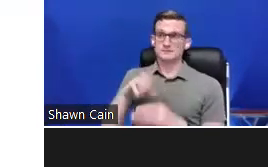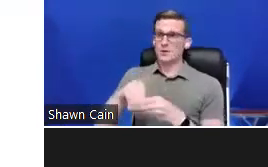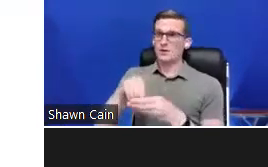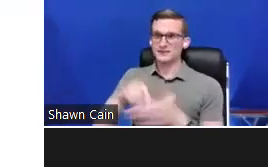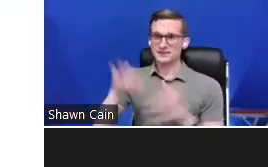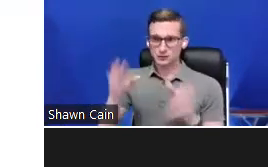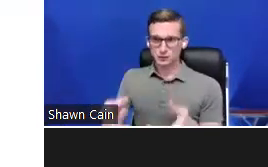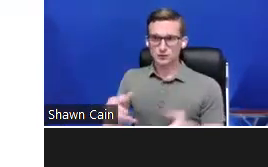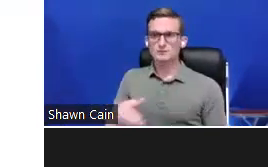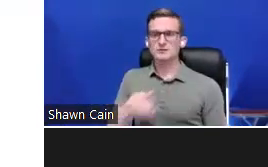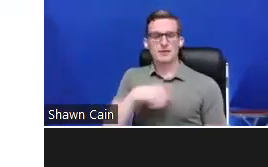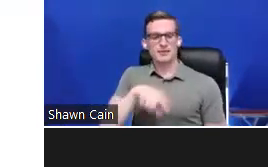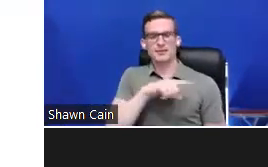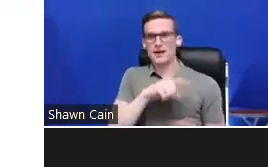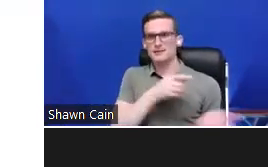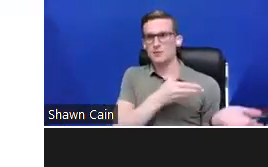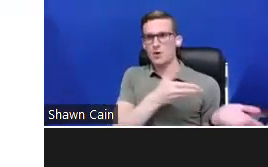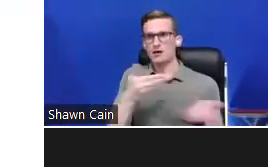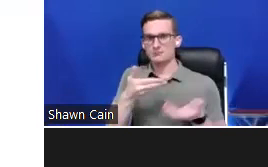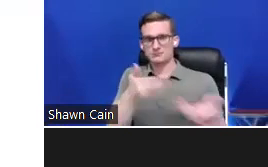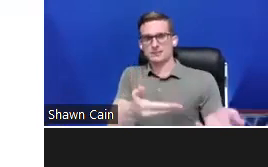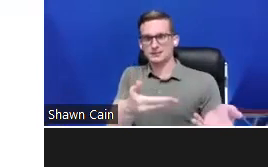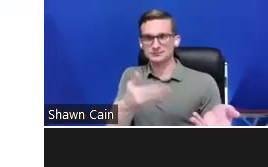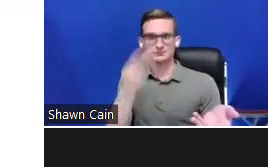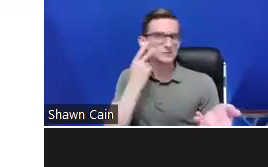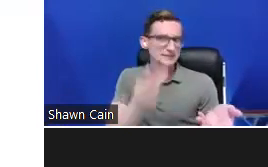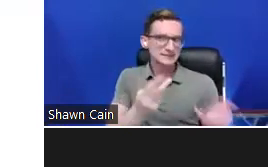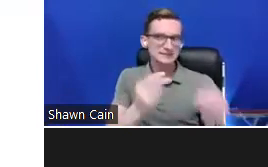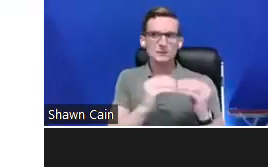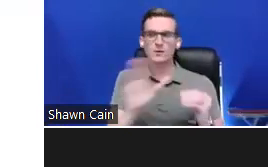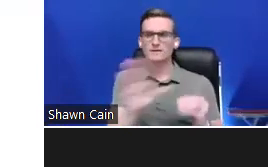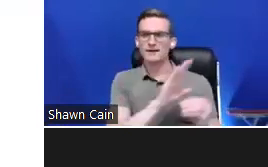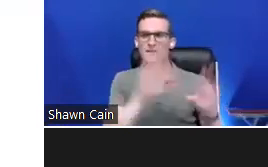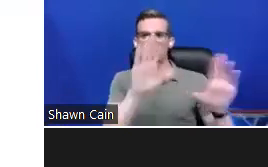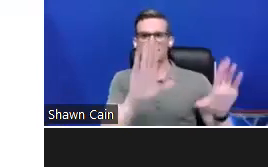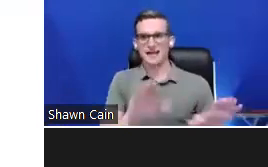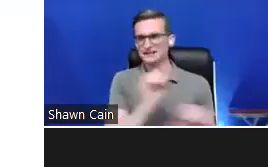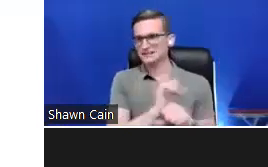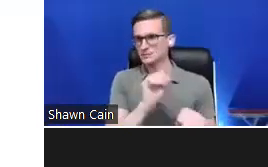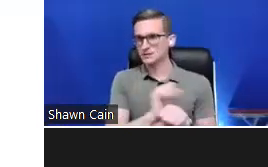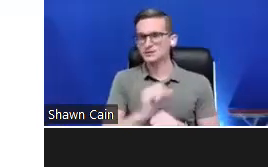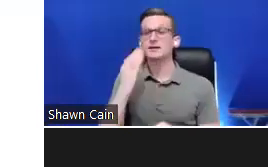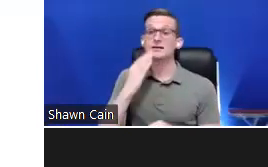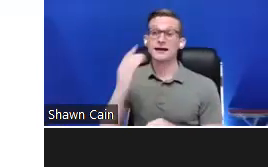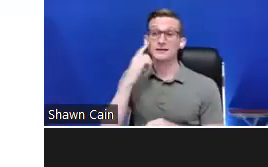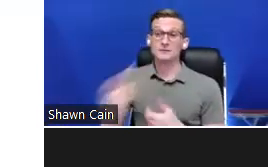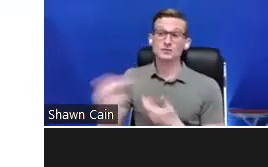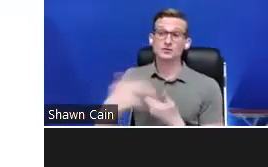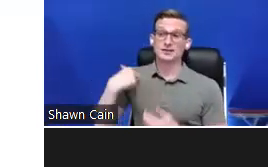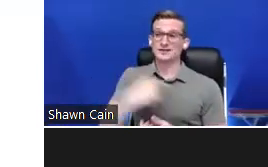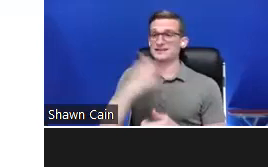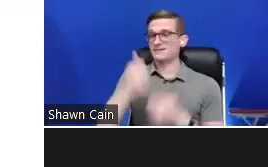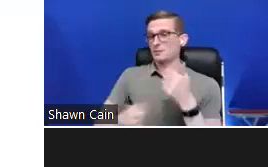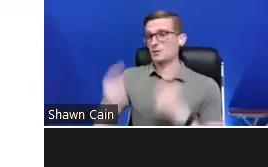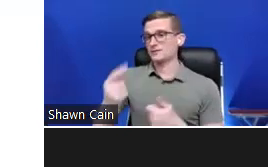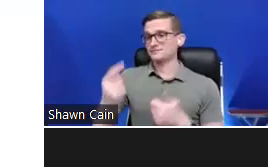me along so I can see more of their fantastic work. Thank you for joining us, everybody. Now back to you.